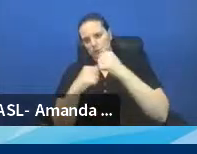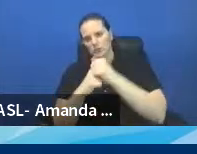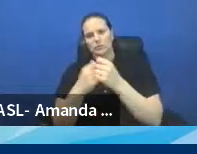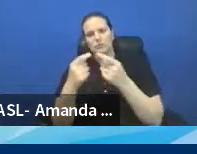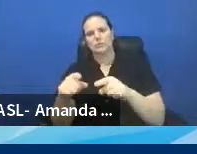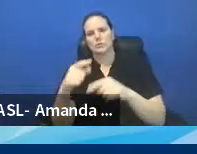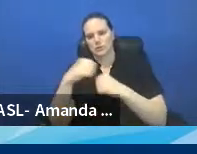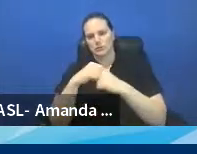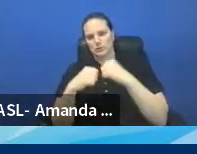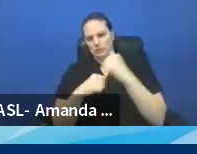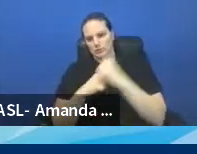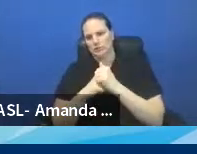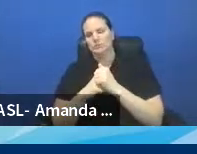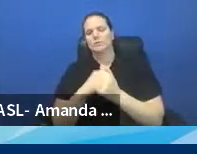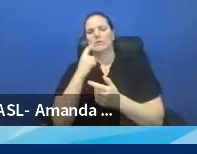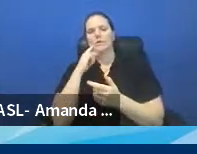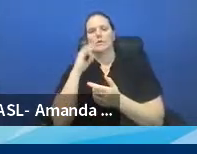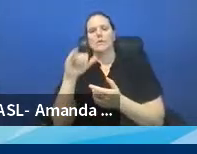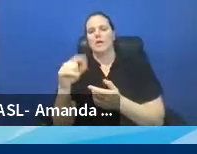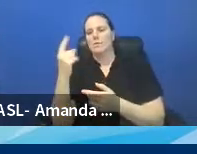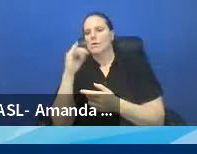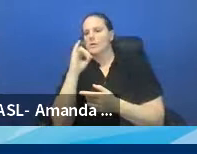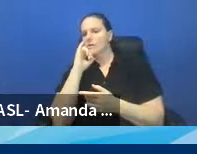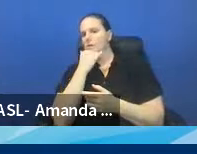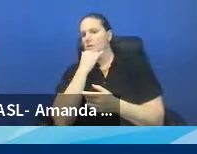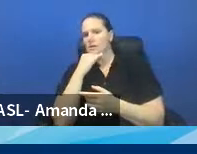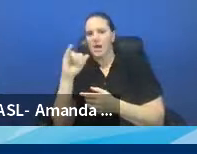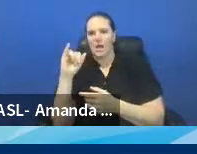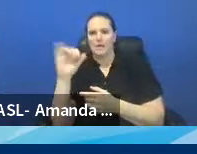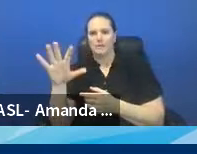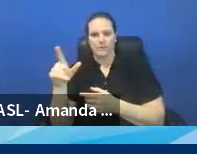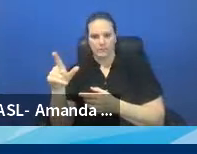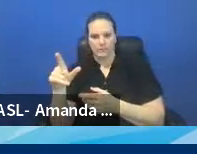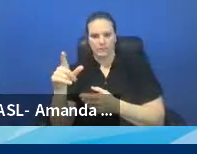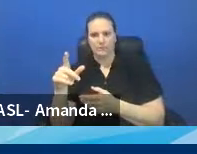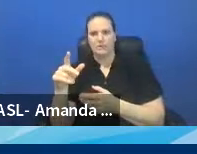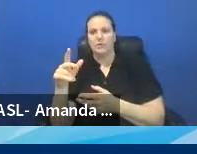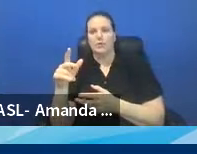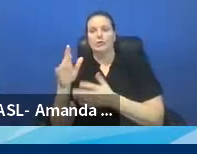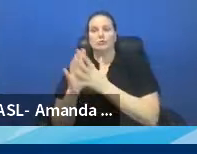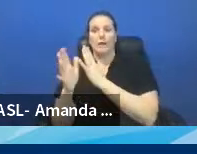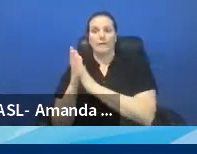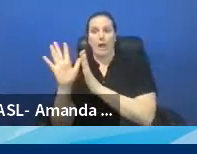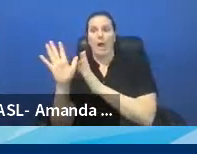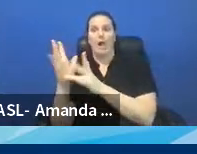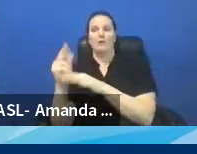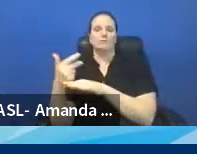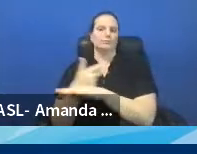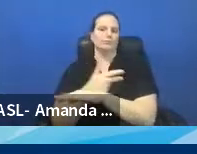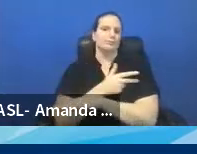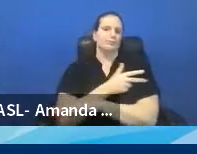have to do is have one accident on the other side of I-5 and you watch all the traffic that diverts over to